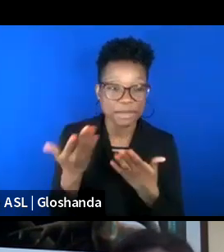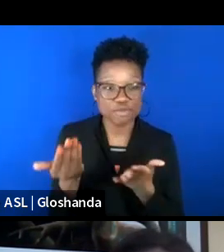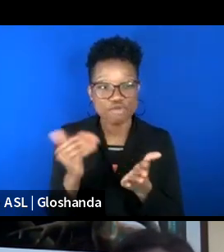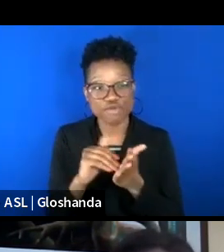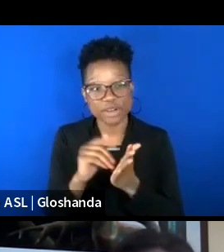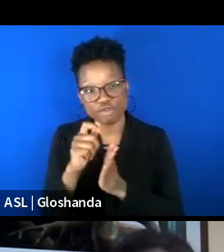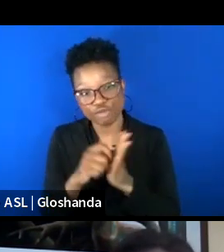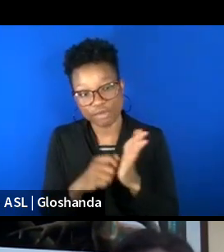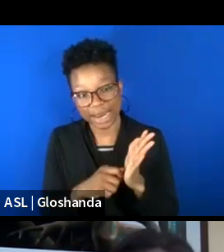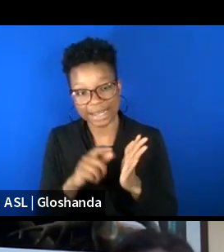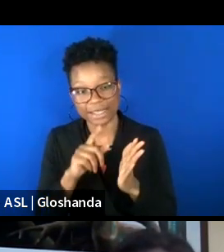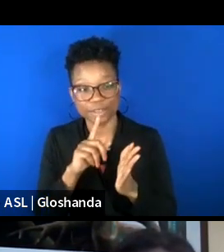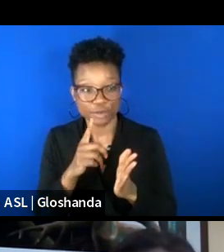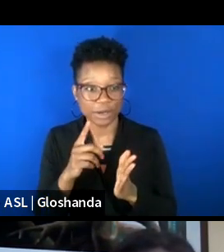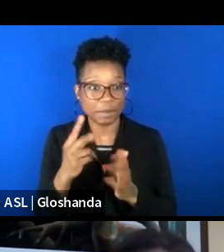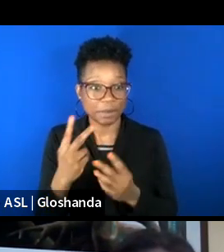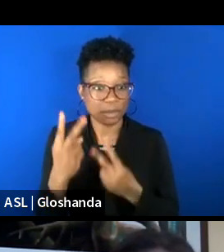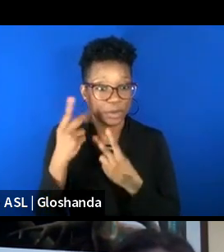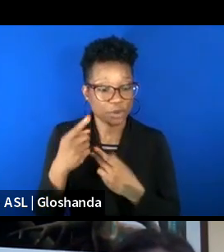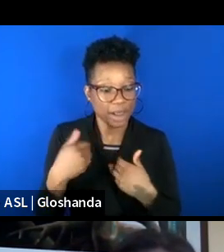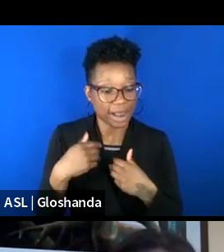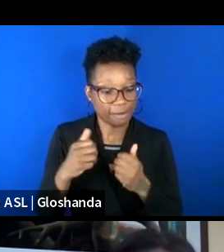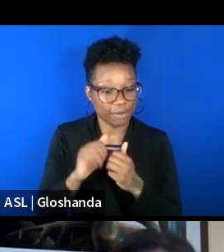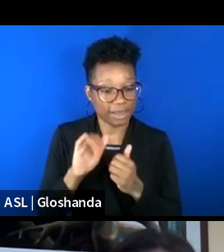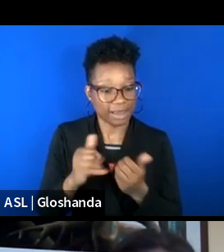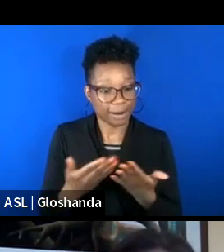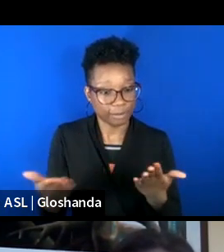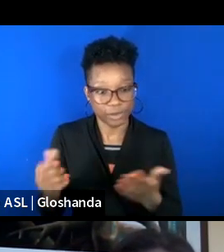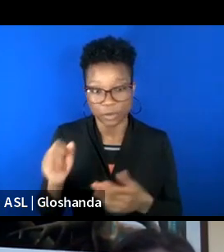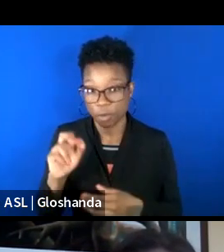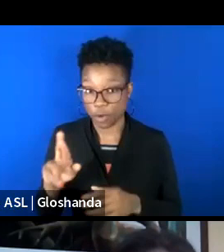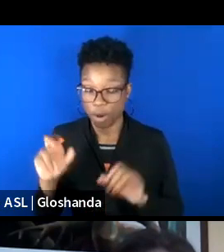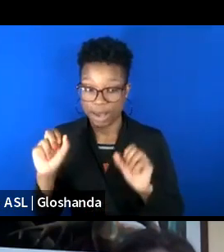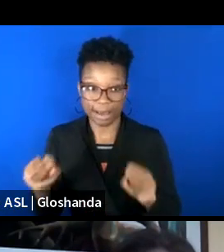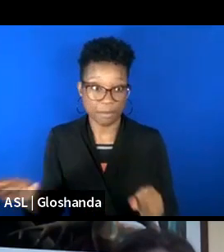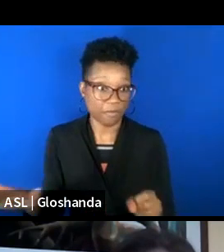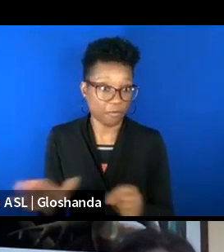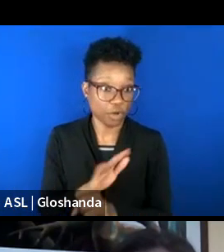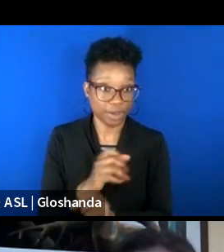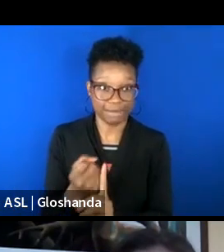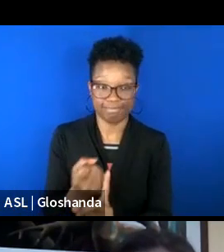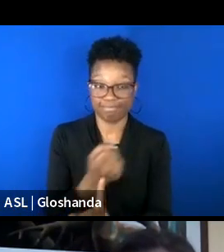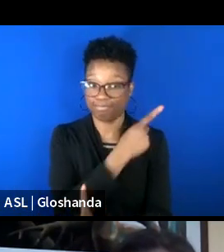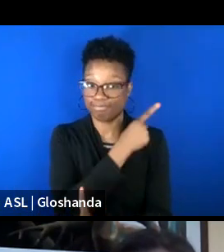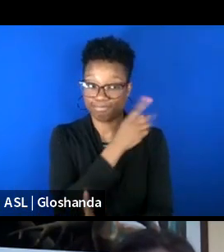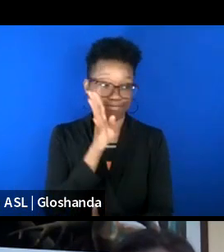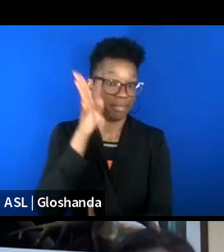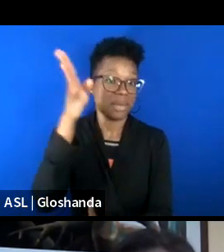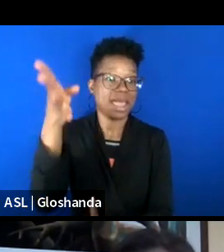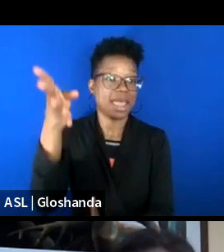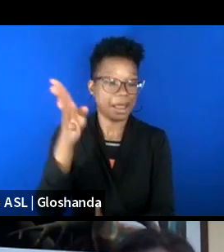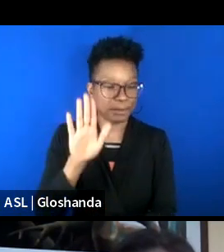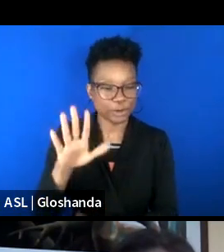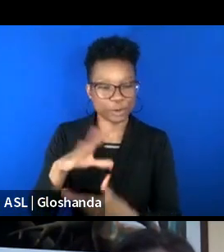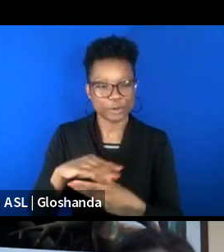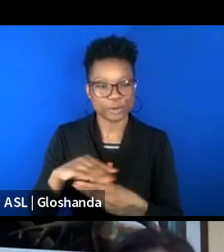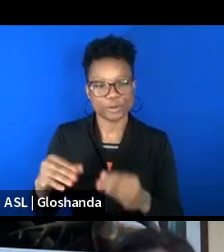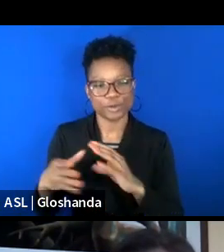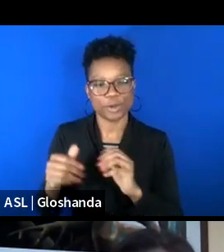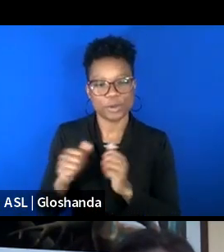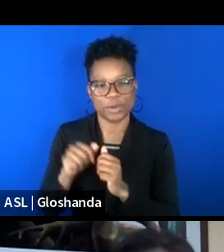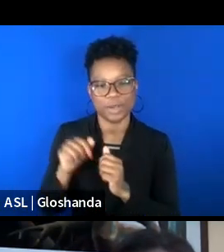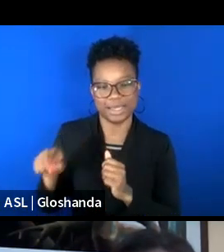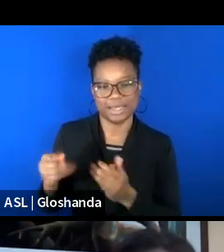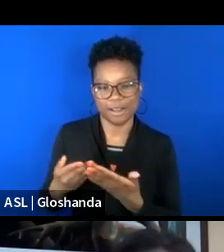memory that you have with the object, or it can be entirely made up, you know, your story with this object